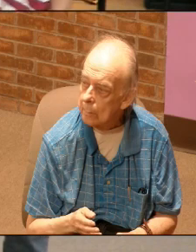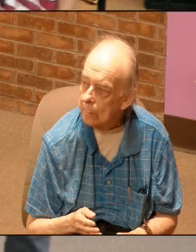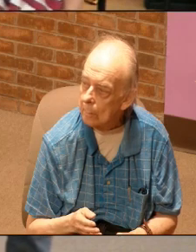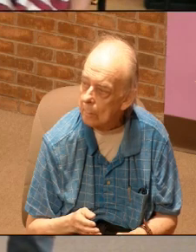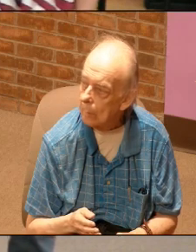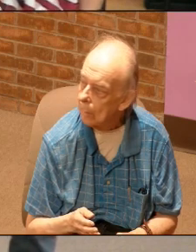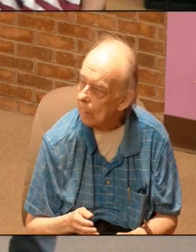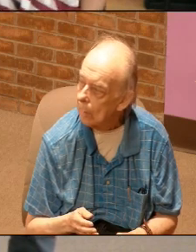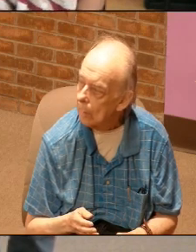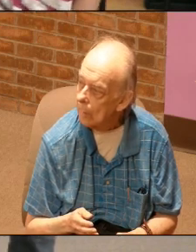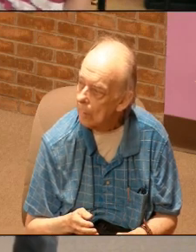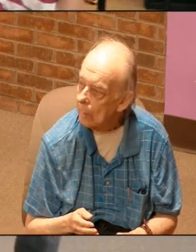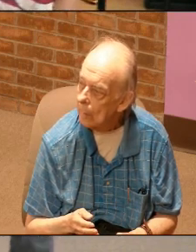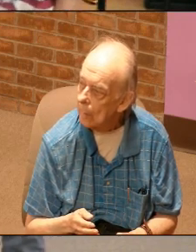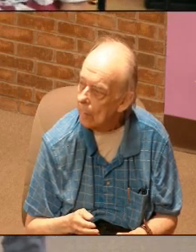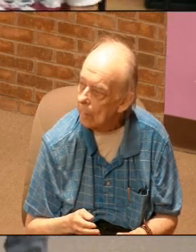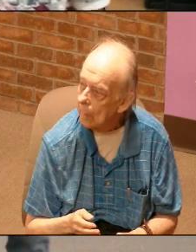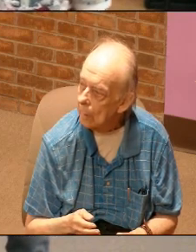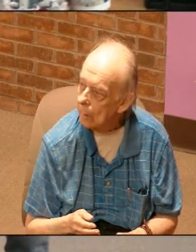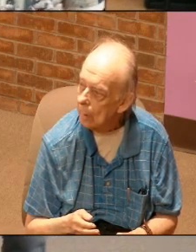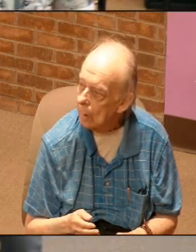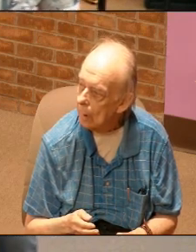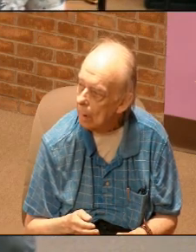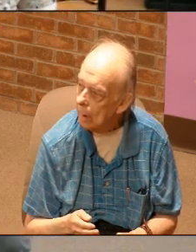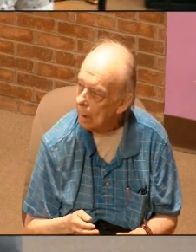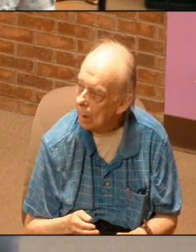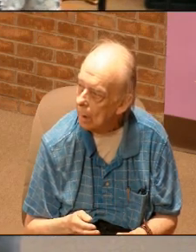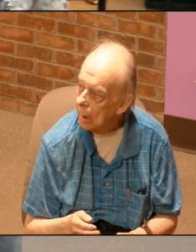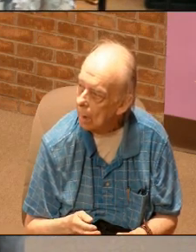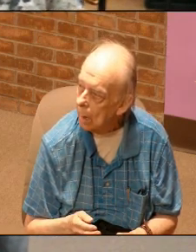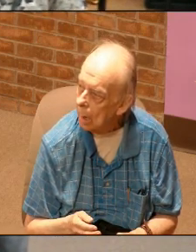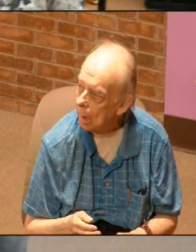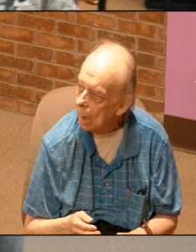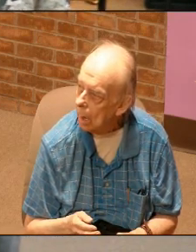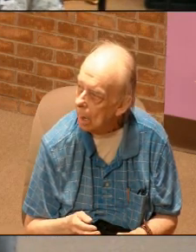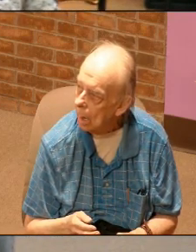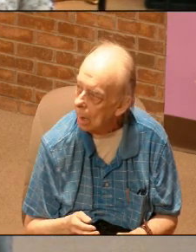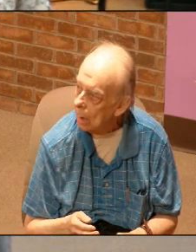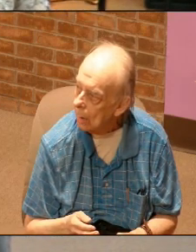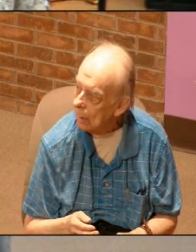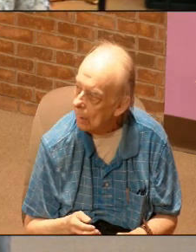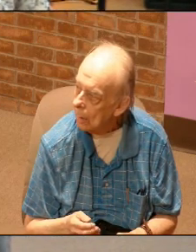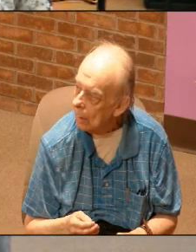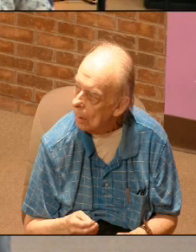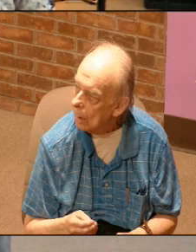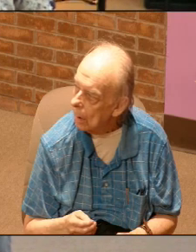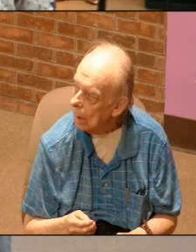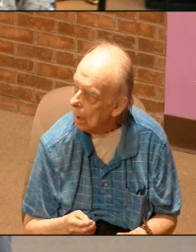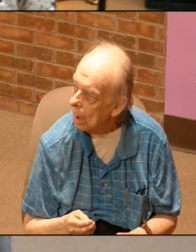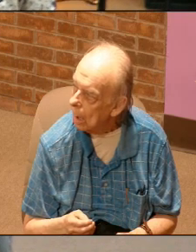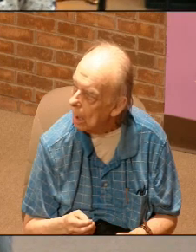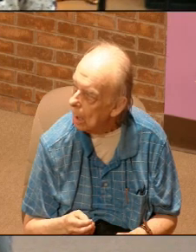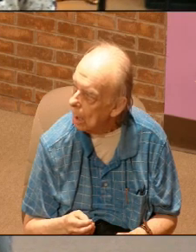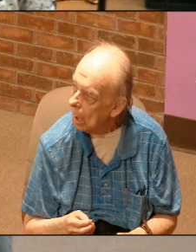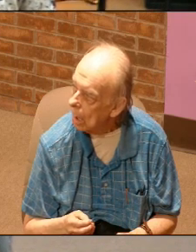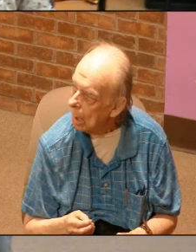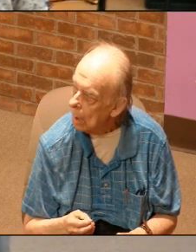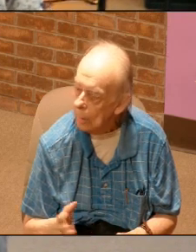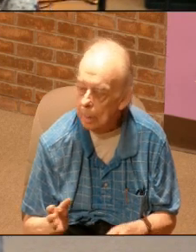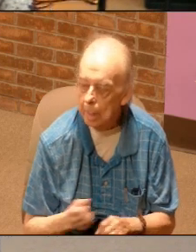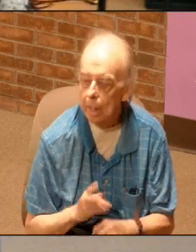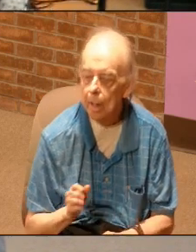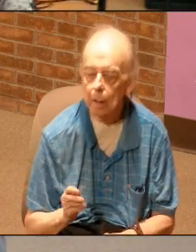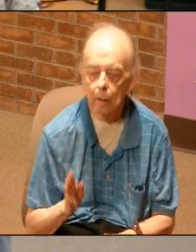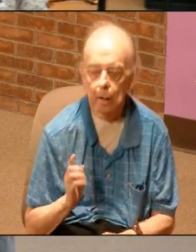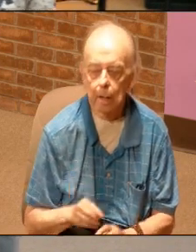It's time for invitation. It's like when you want to get a job,